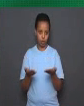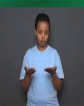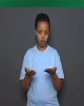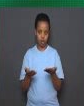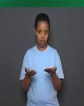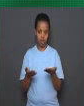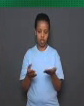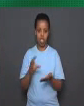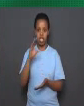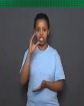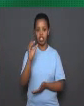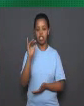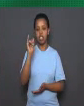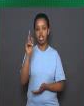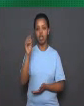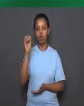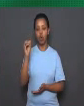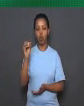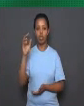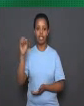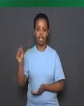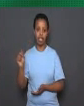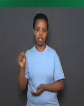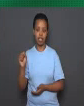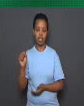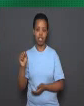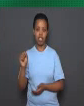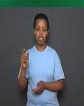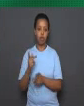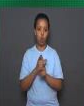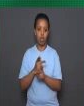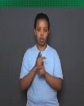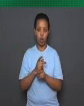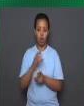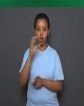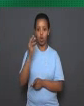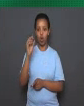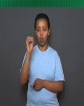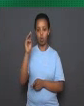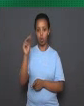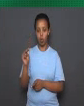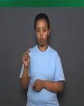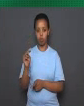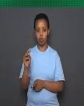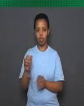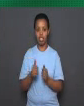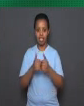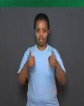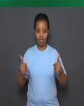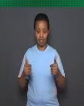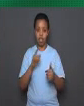that the cytoskeleton prevents chromosomes from separating, then you